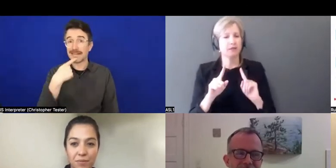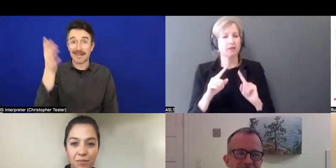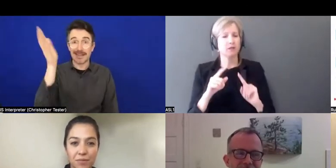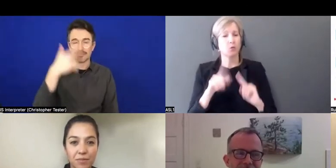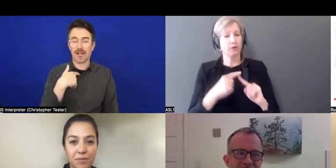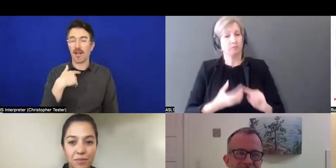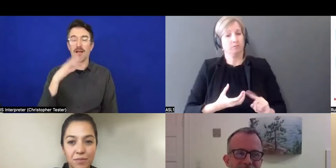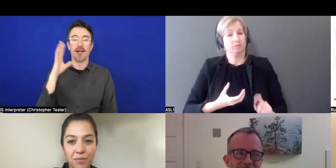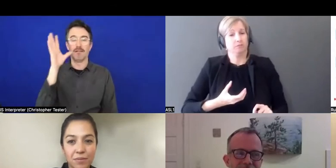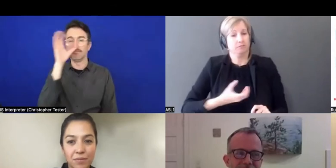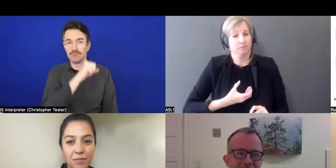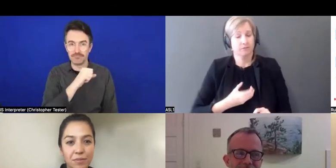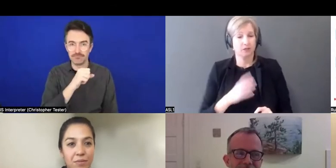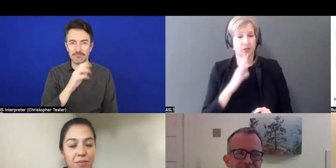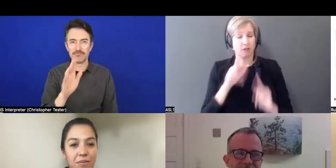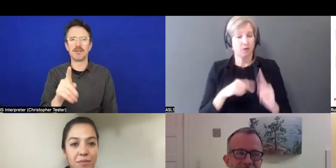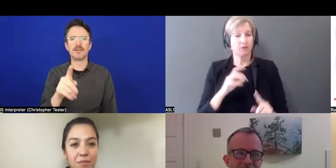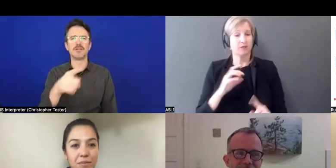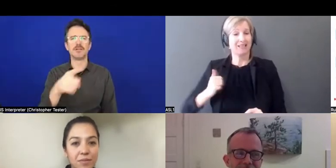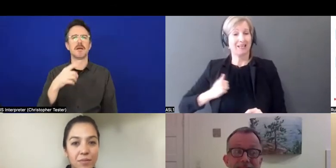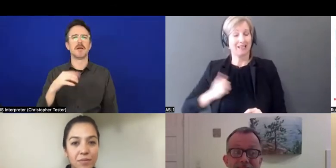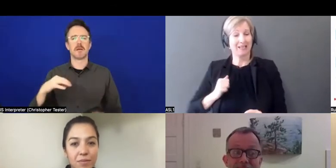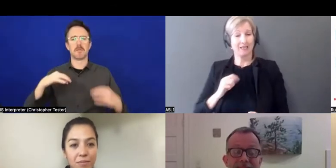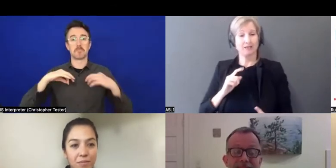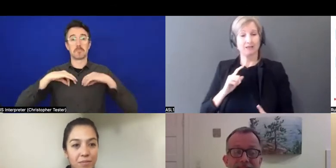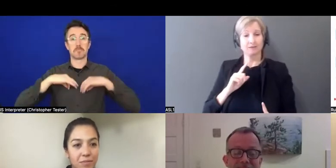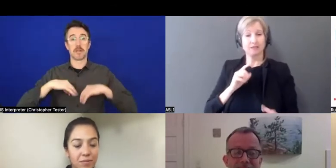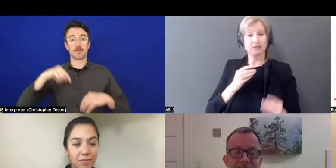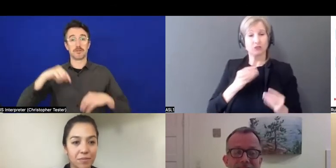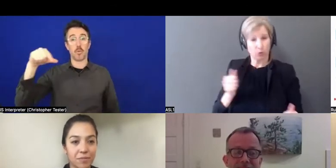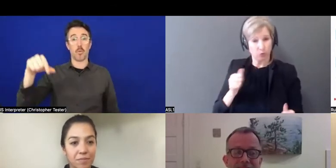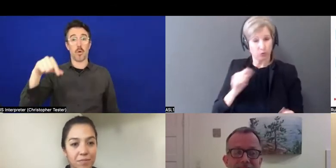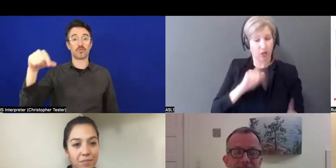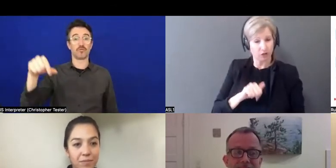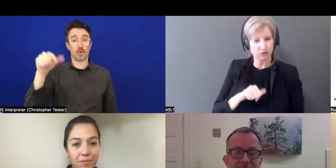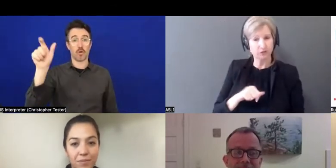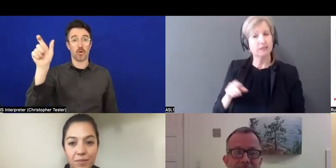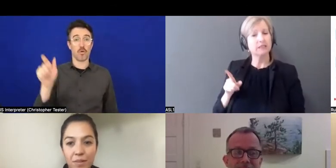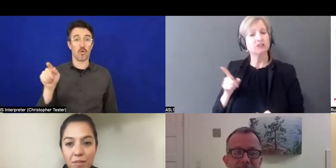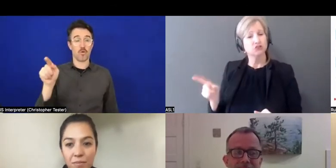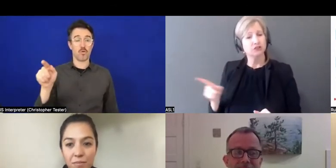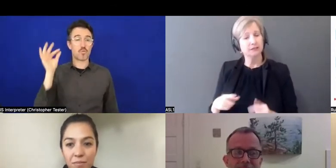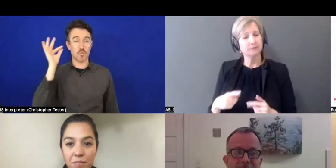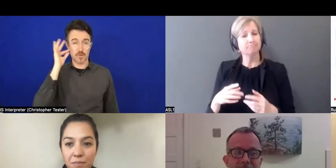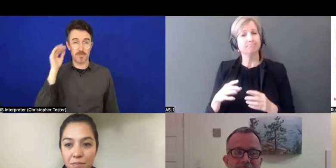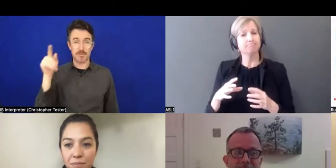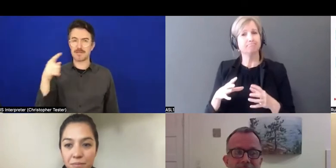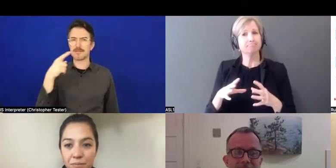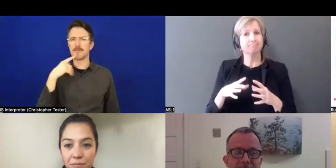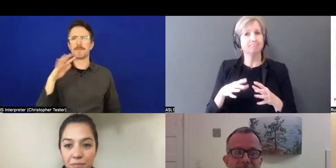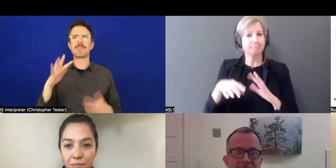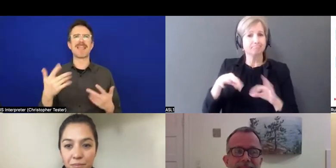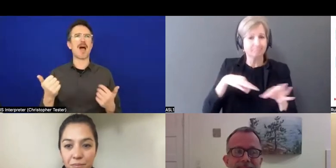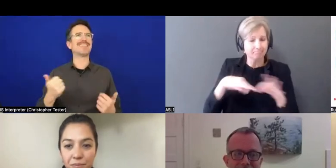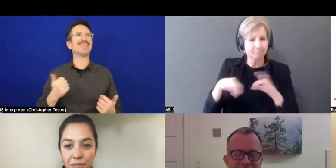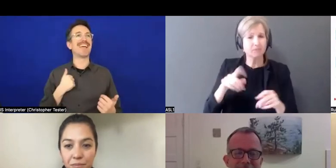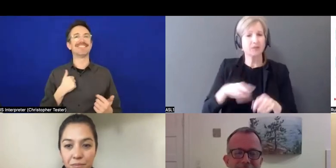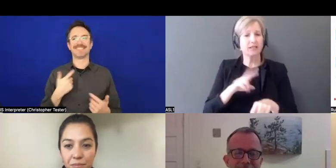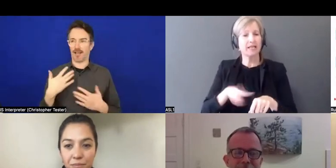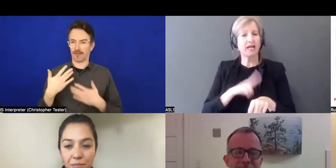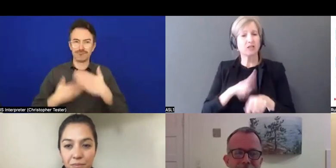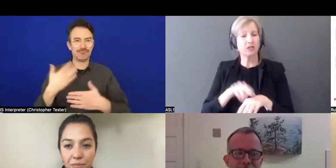was speaking about the Canadian response, she talked quite a lot about the National Advisory